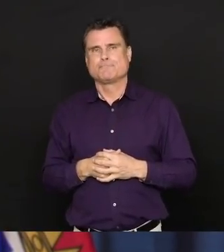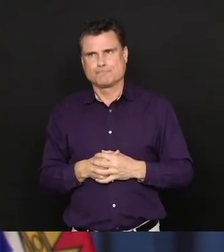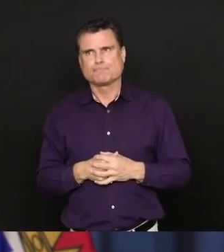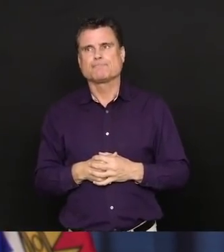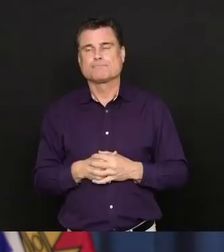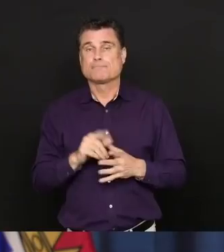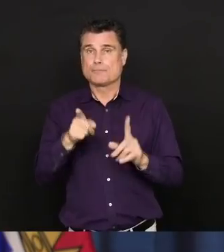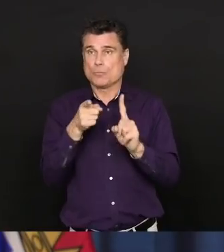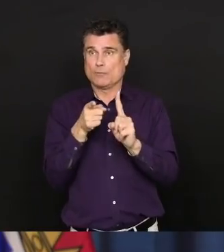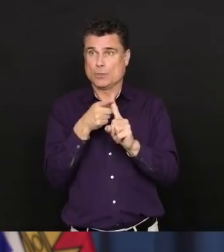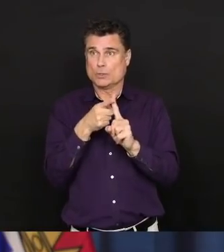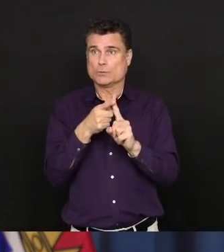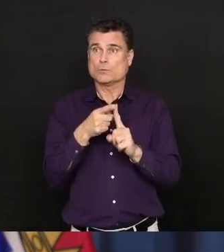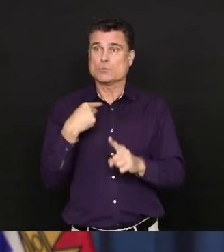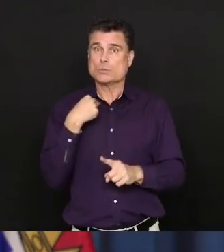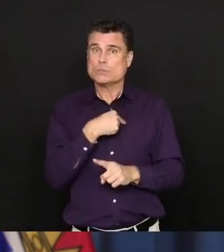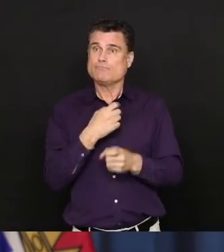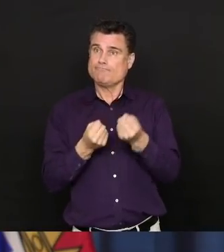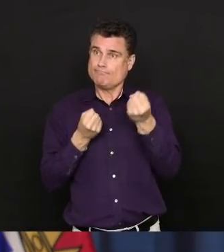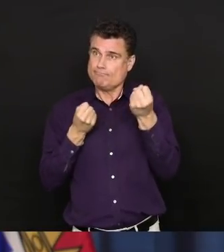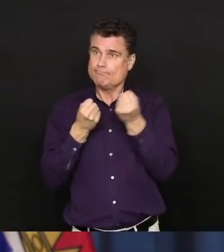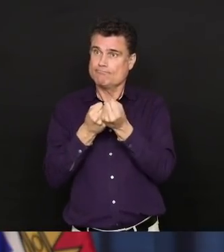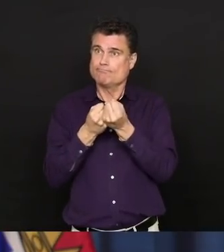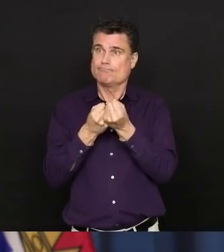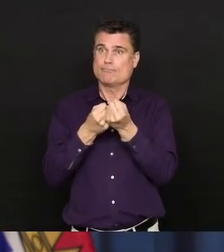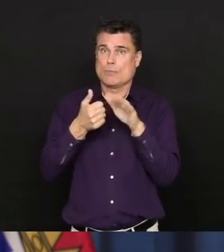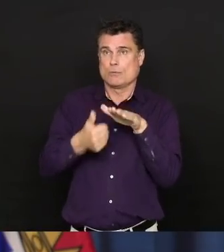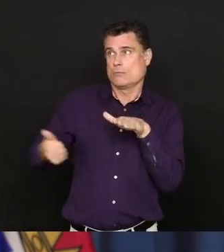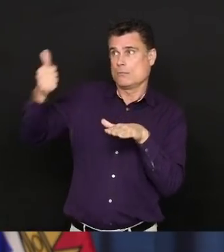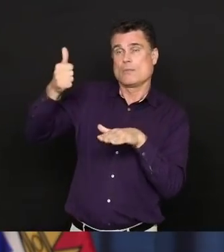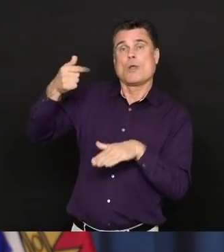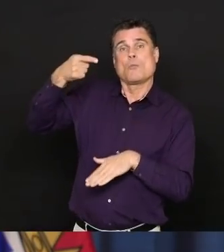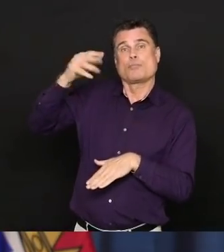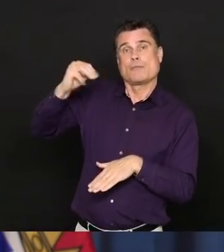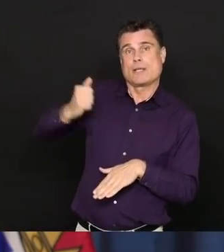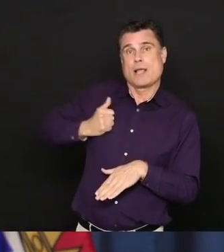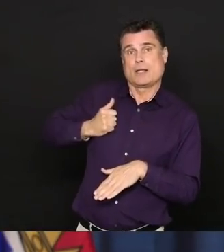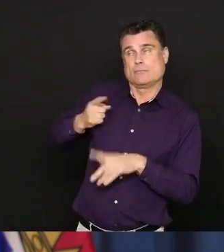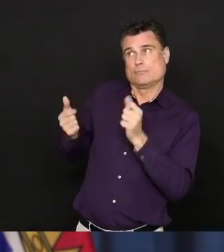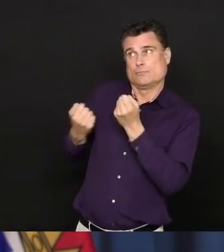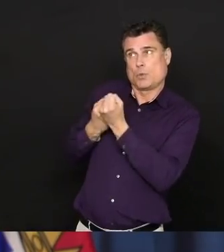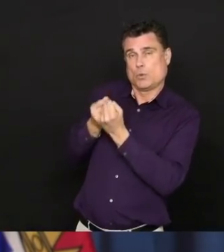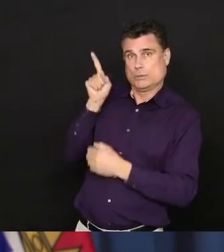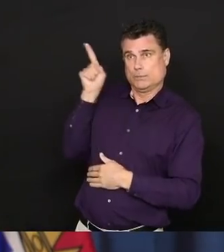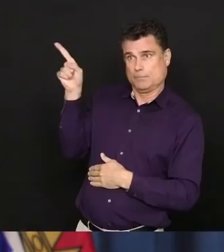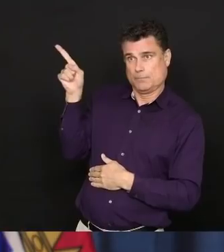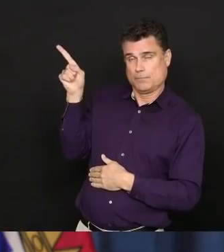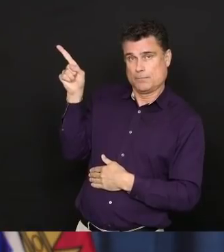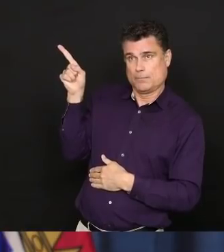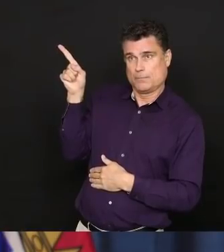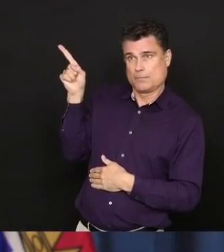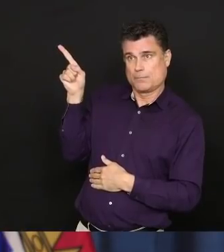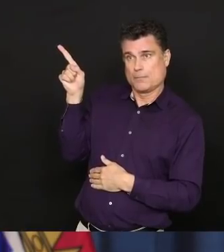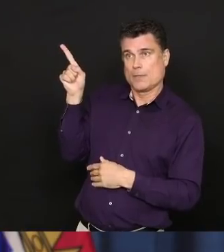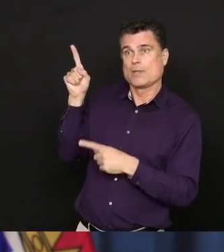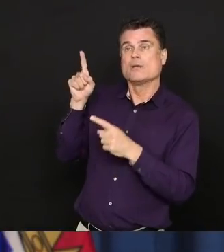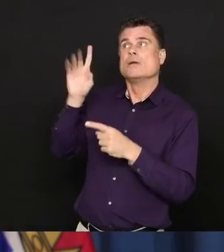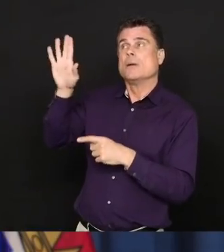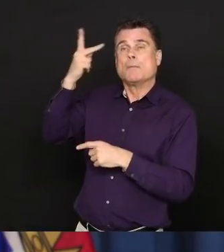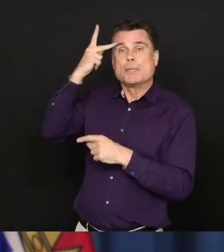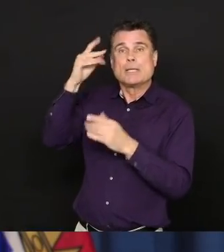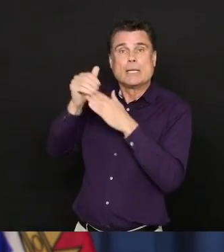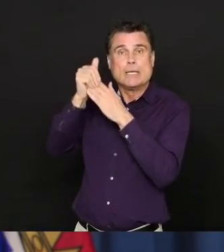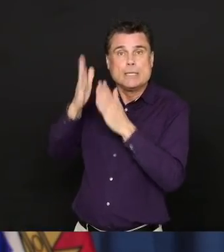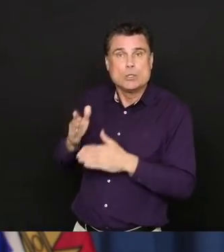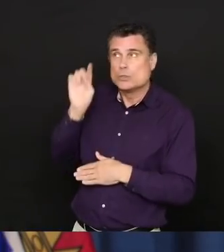leaders in seeing that actions that don't make sense for Americans and don't make sense for Canadians are not pursued. And so I think we